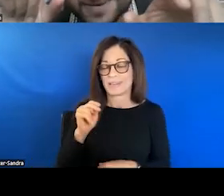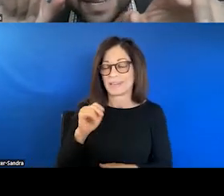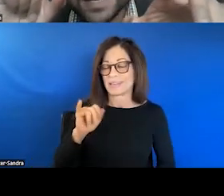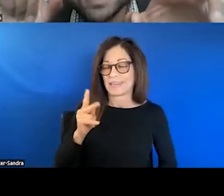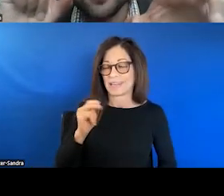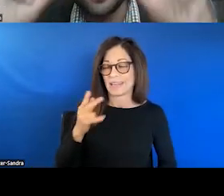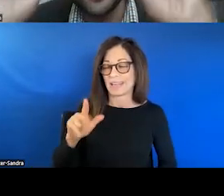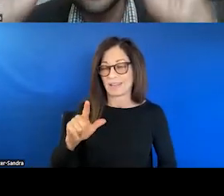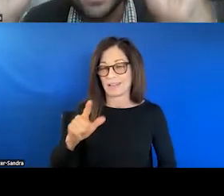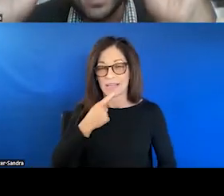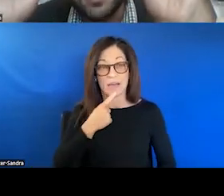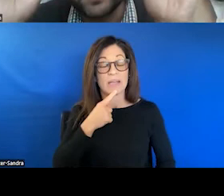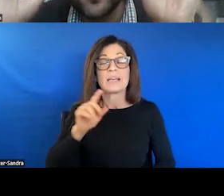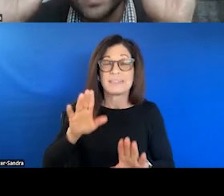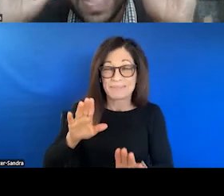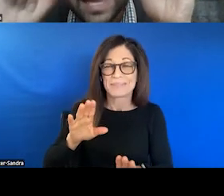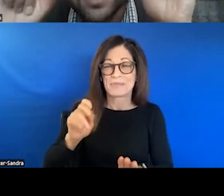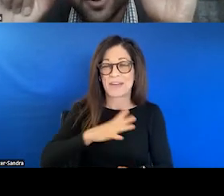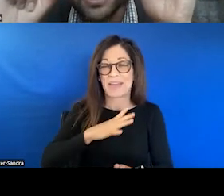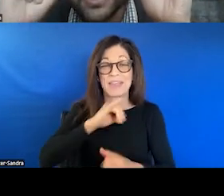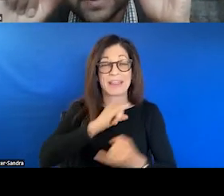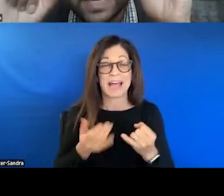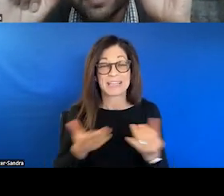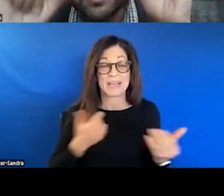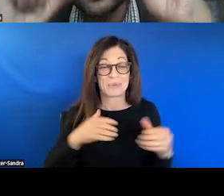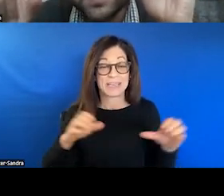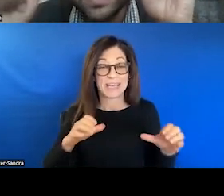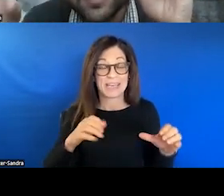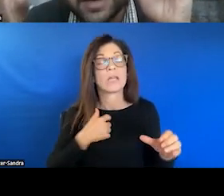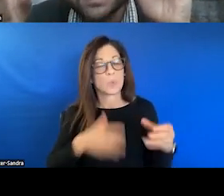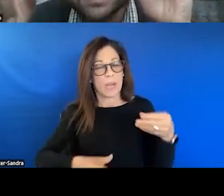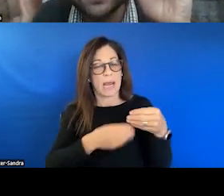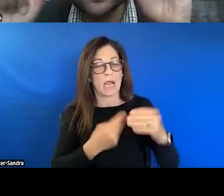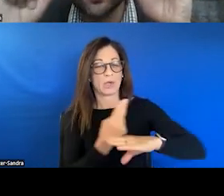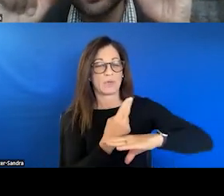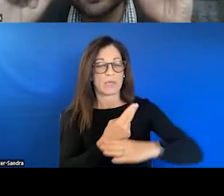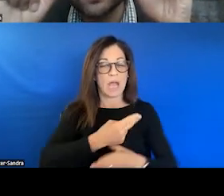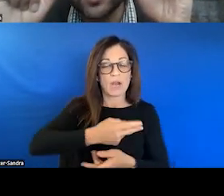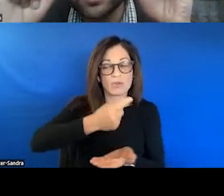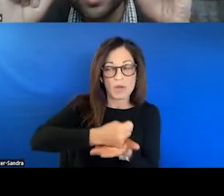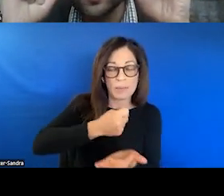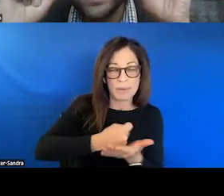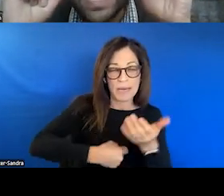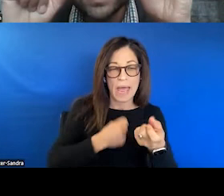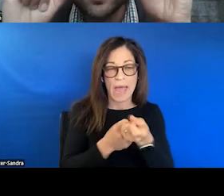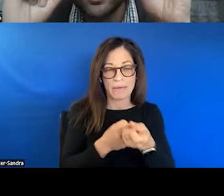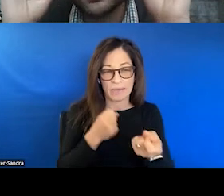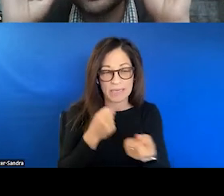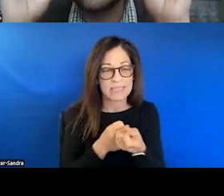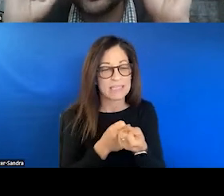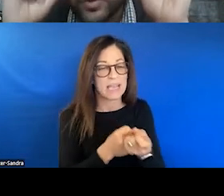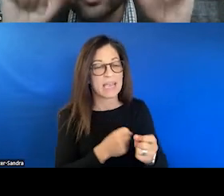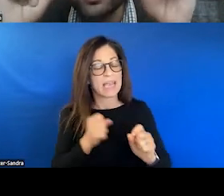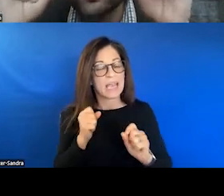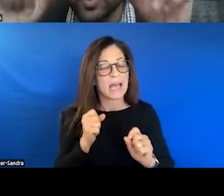last thing we did, Stephanie, was we added on using the Treatment Advocacy Center's Roadrunners report. We added on